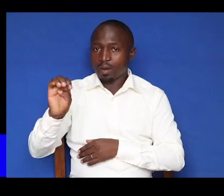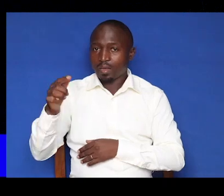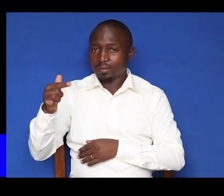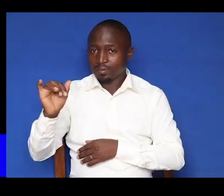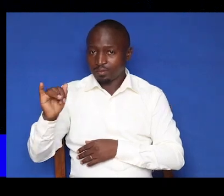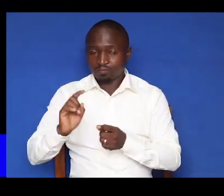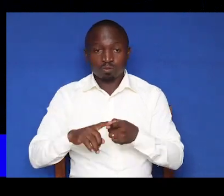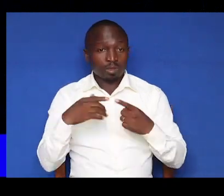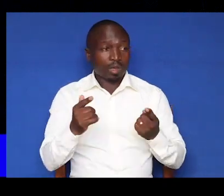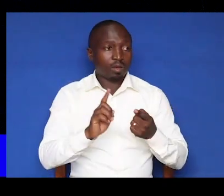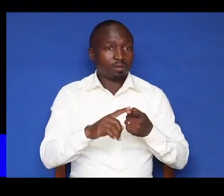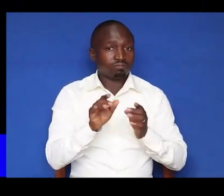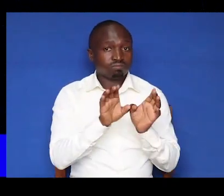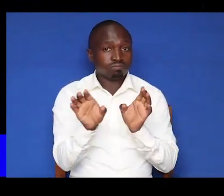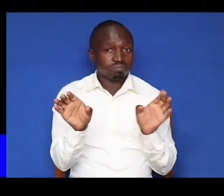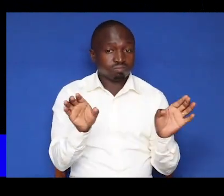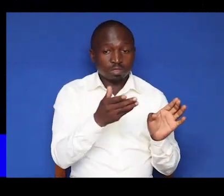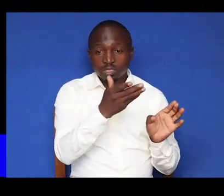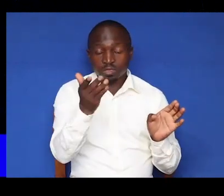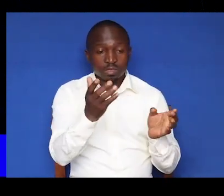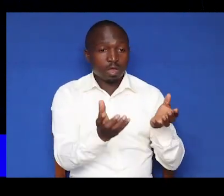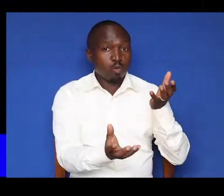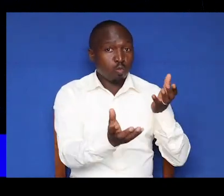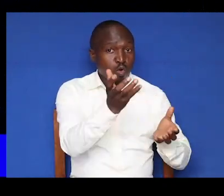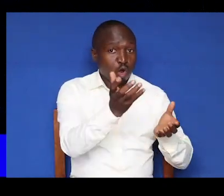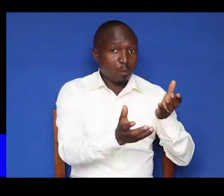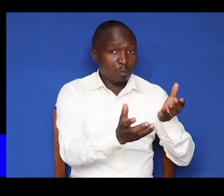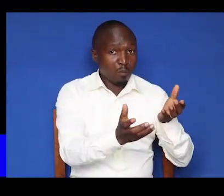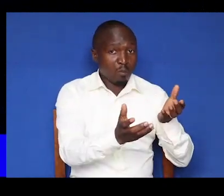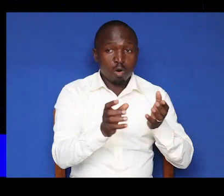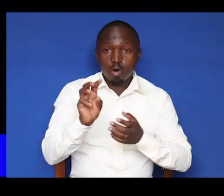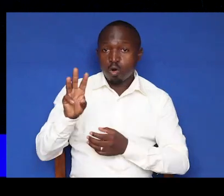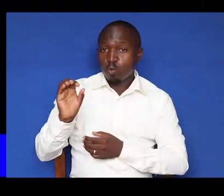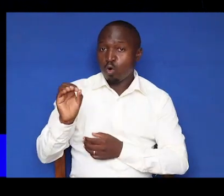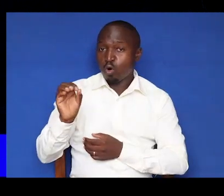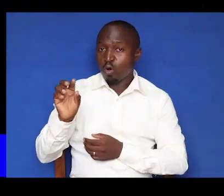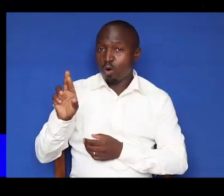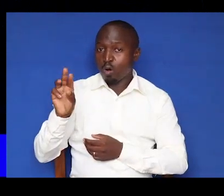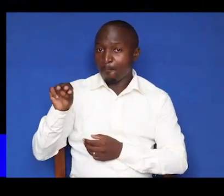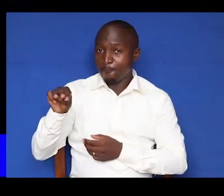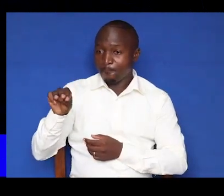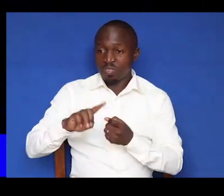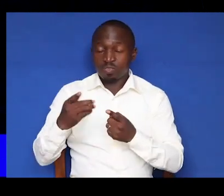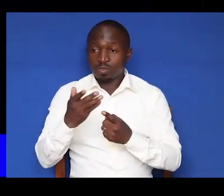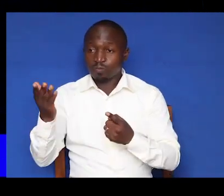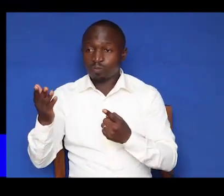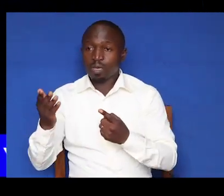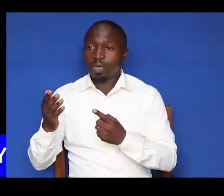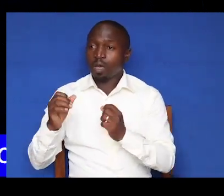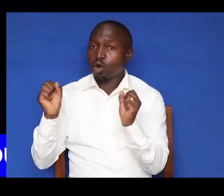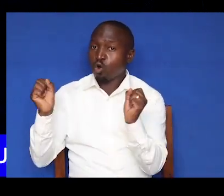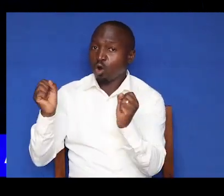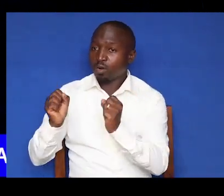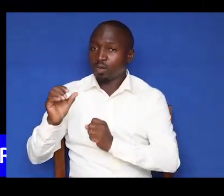warm water, while the others are of cold water, so they are categorized into warm and cold